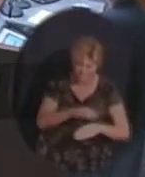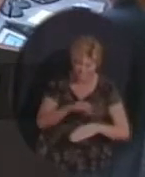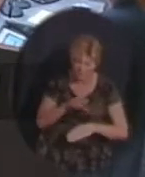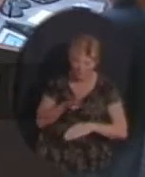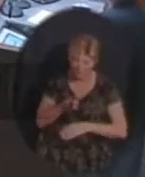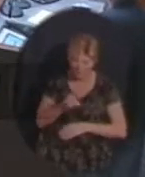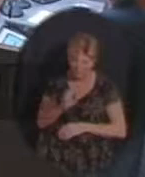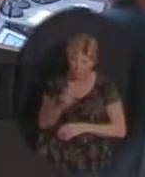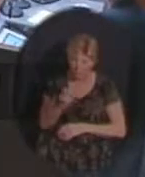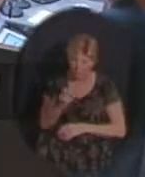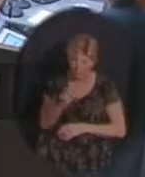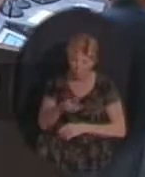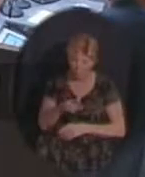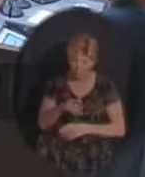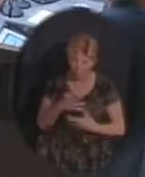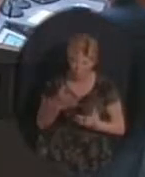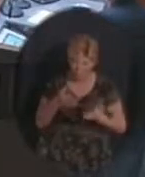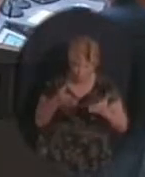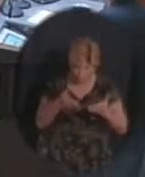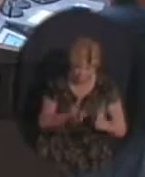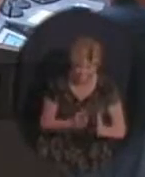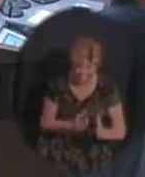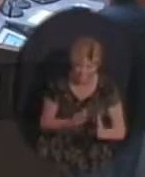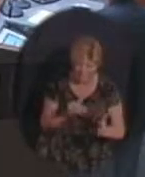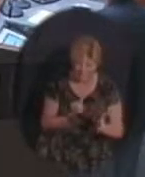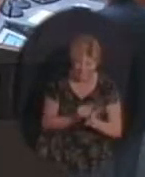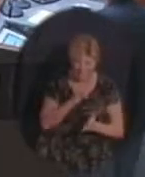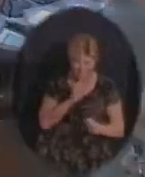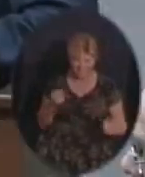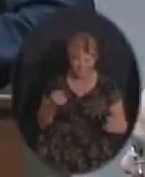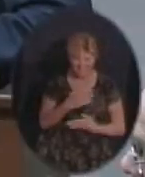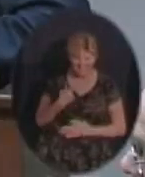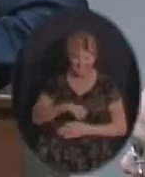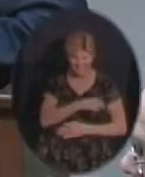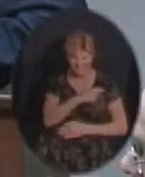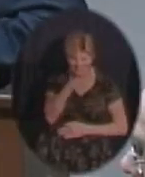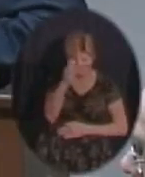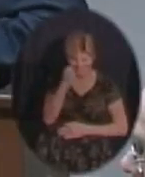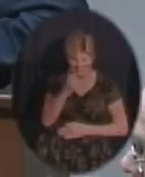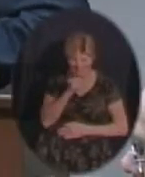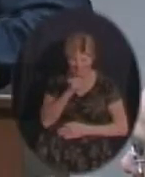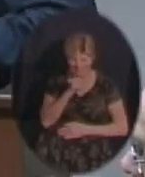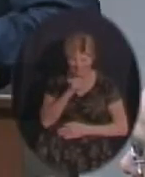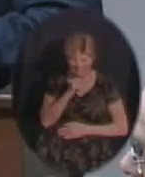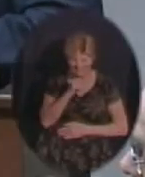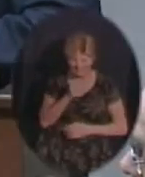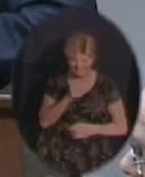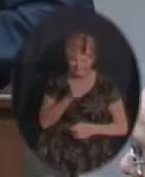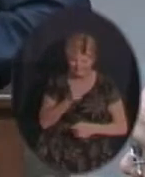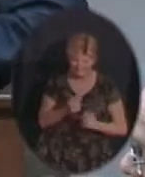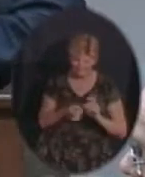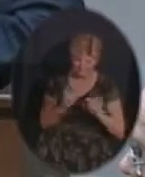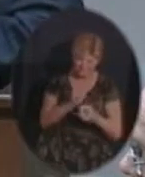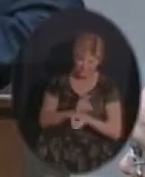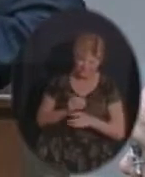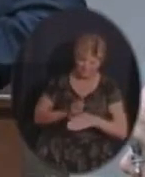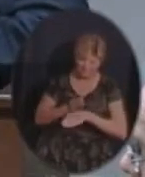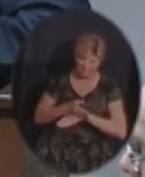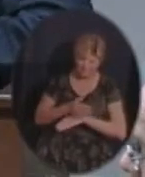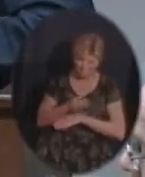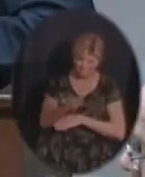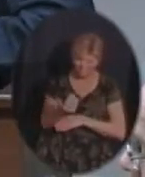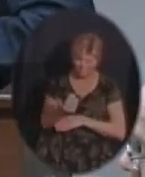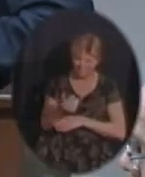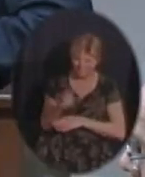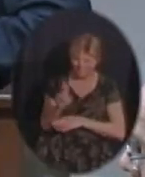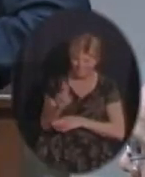program now, then that has changed so much in the last 15 years. Oh, I think you're exactly correct. I can remember probably 15 or 16 years